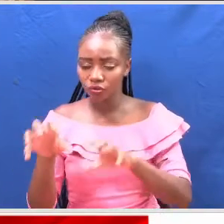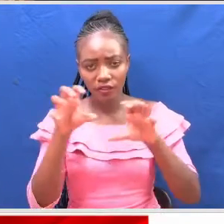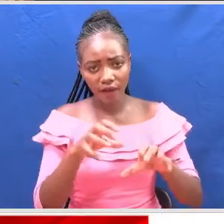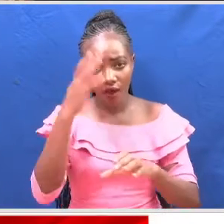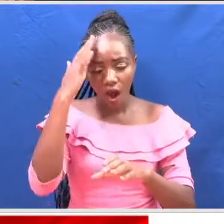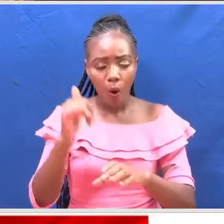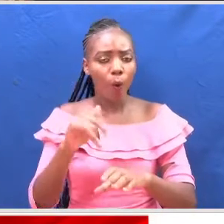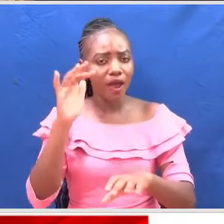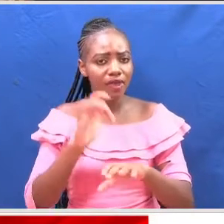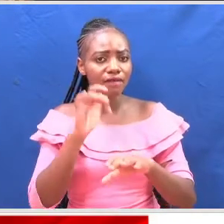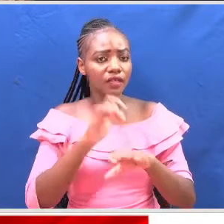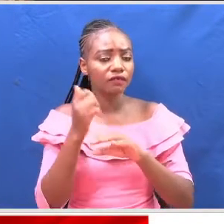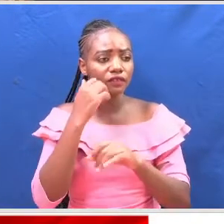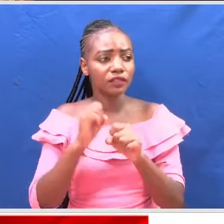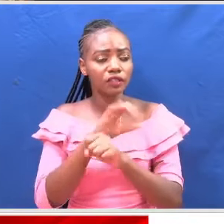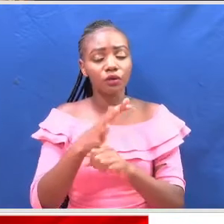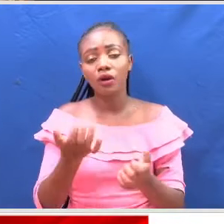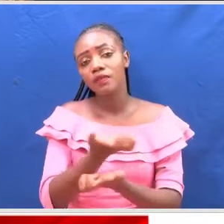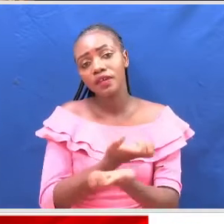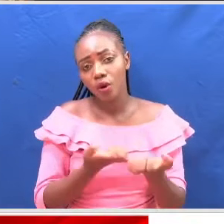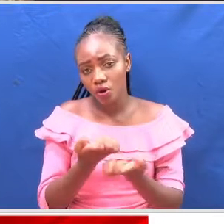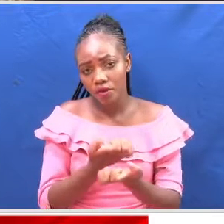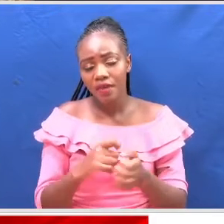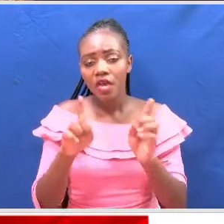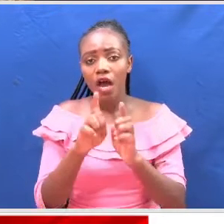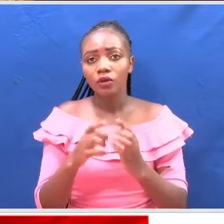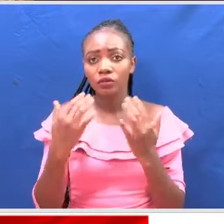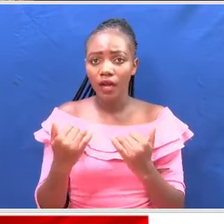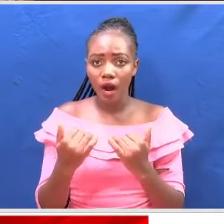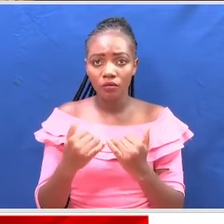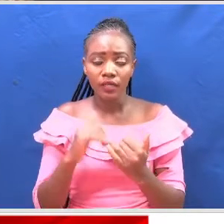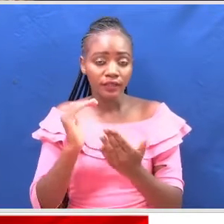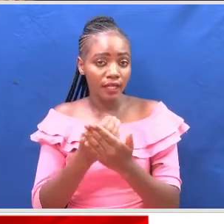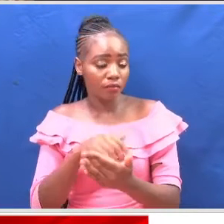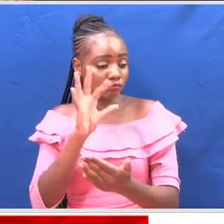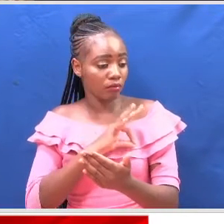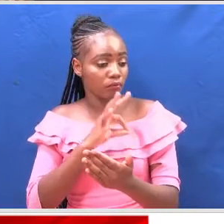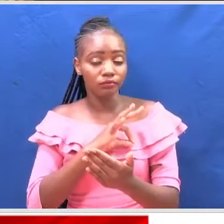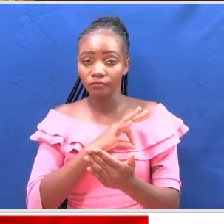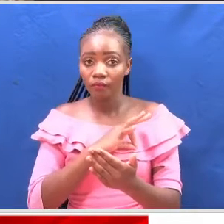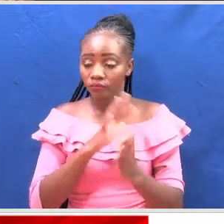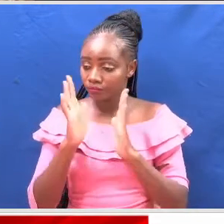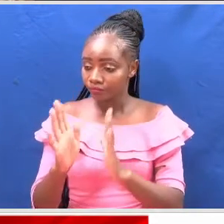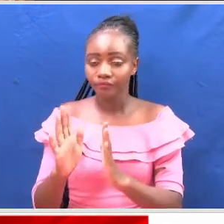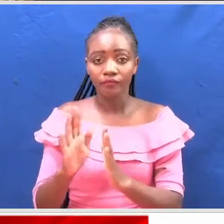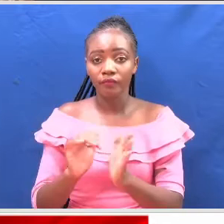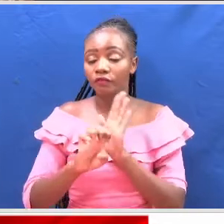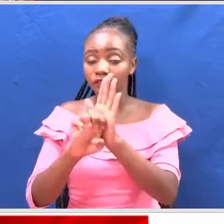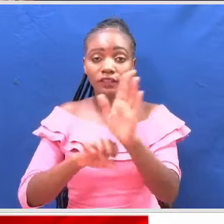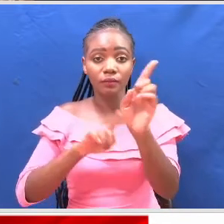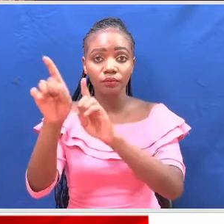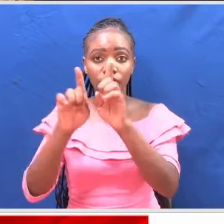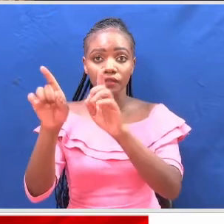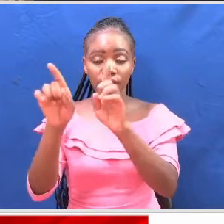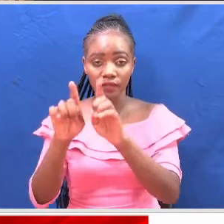effects of the virus on the economy. Top income earners such as transport and tourism have been the hardest hit, but